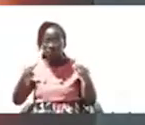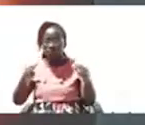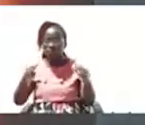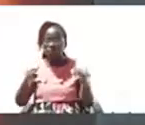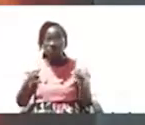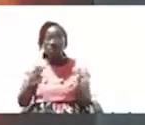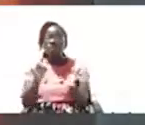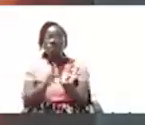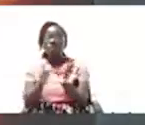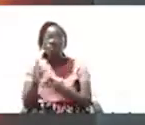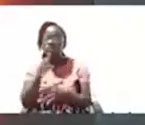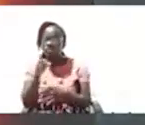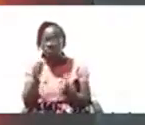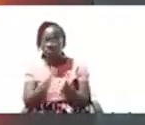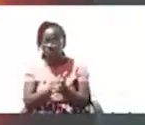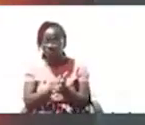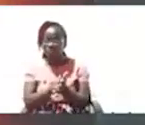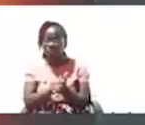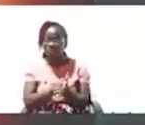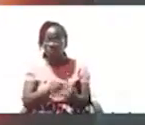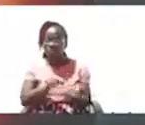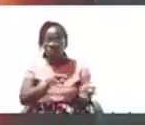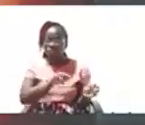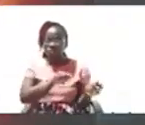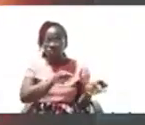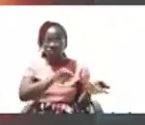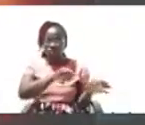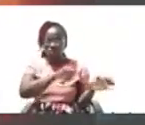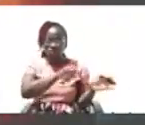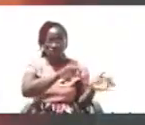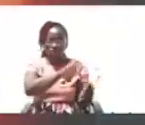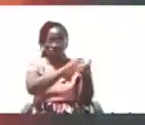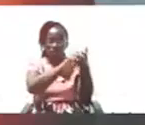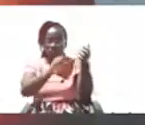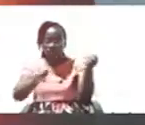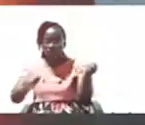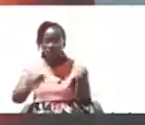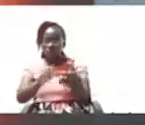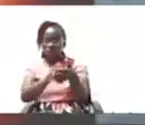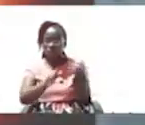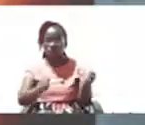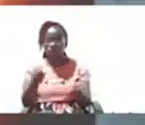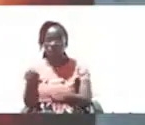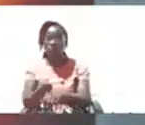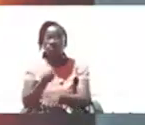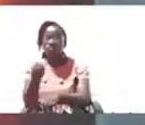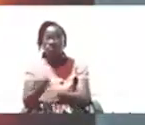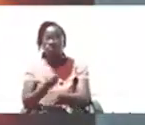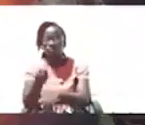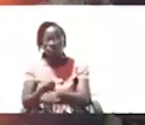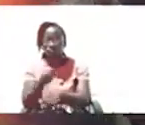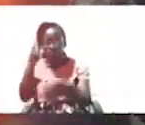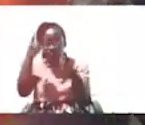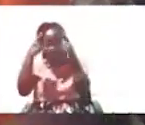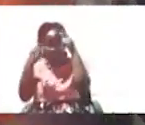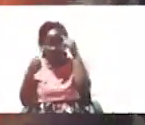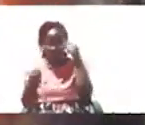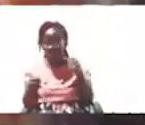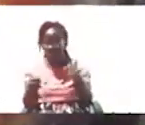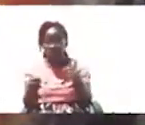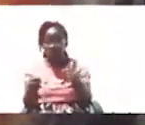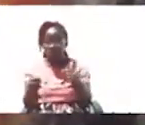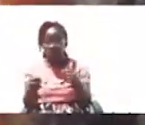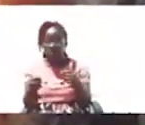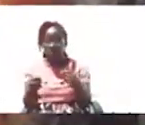de wawuo no enia mata se no se e Ewrade se se